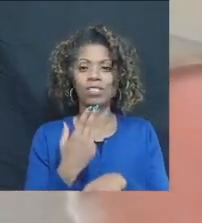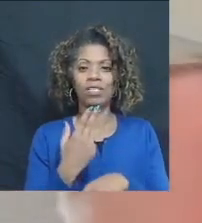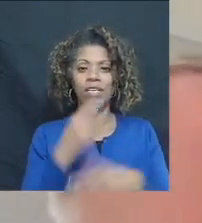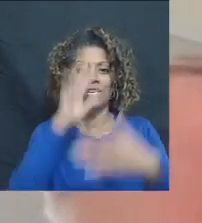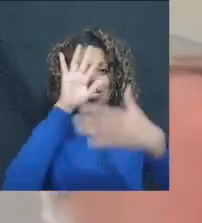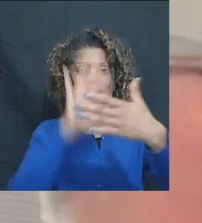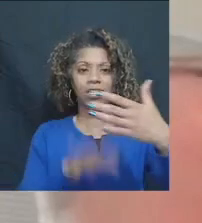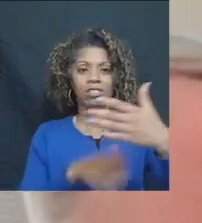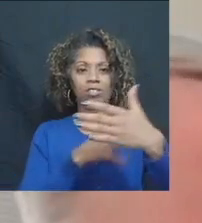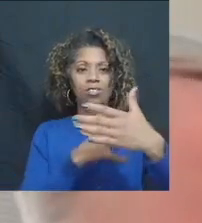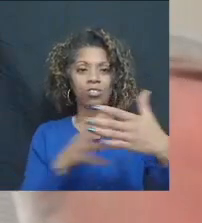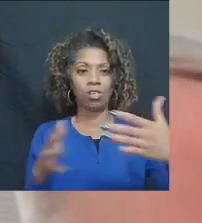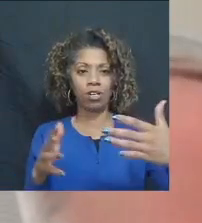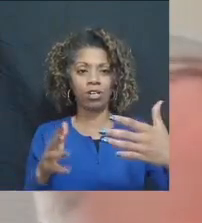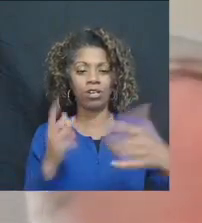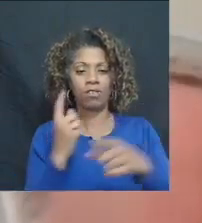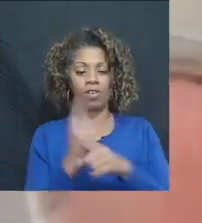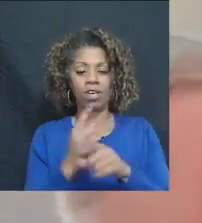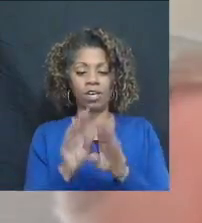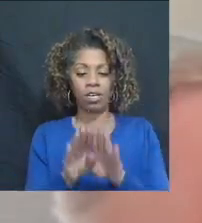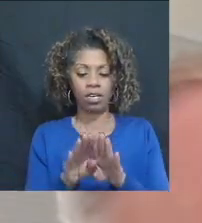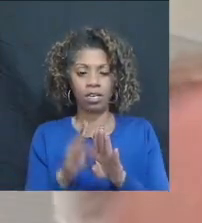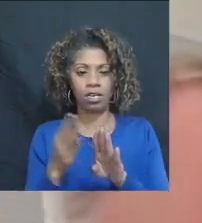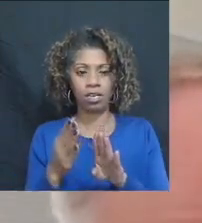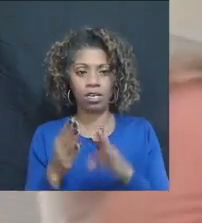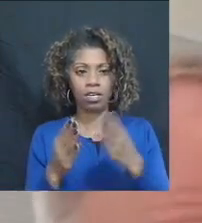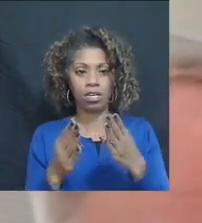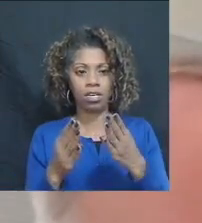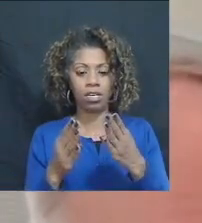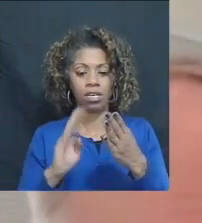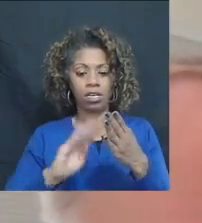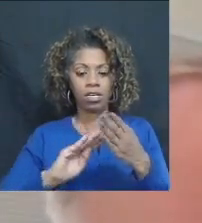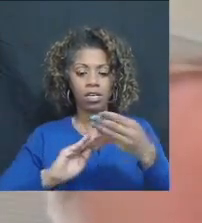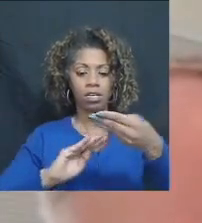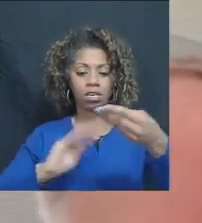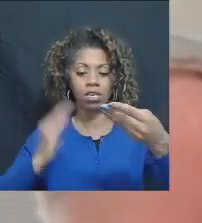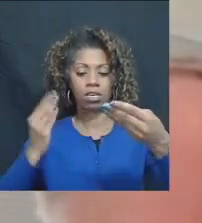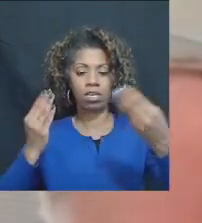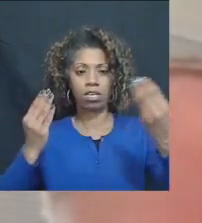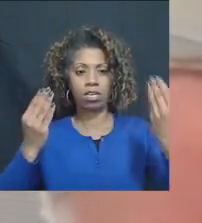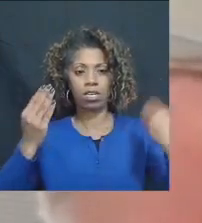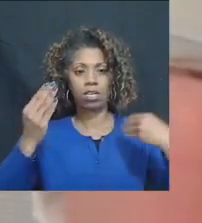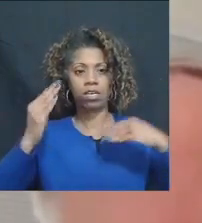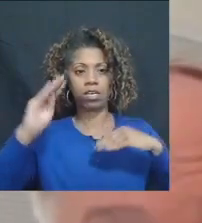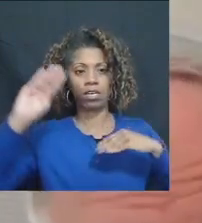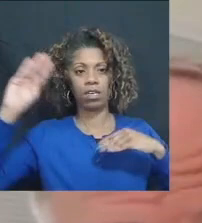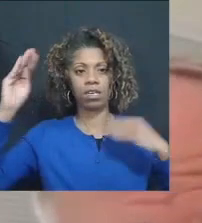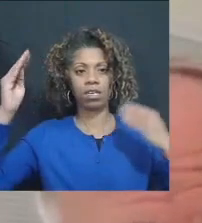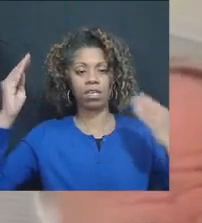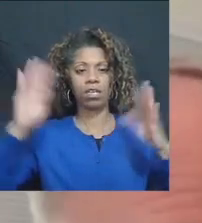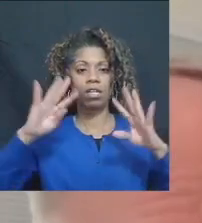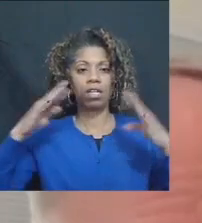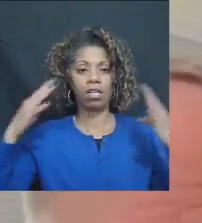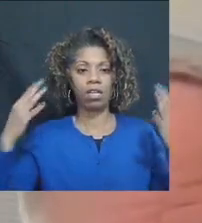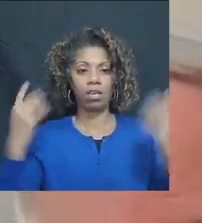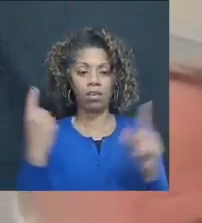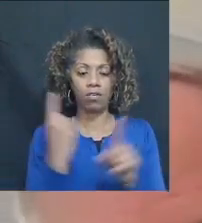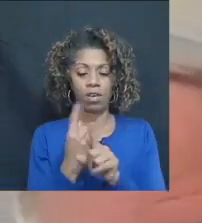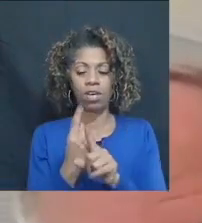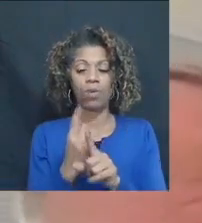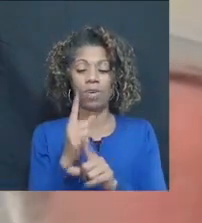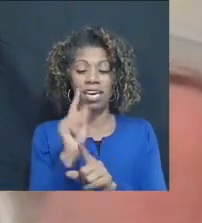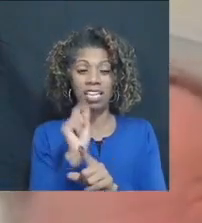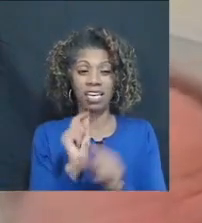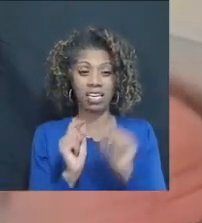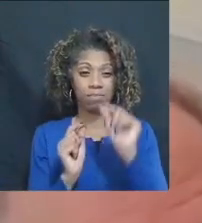and get bigger and bigger. And we basically had a little dot, and it was all in proportion, a little dot that showed Kaiser's assets, which were about